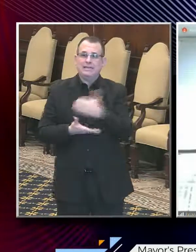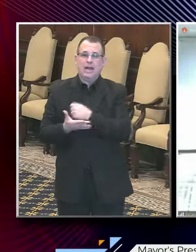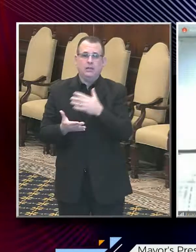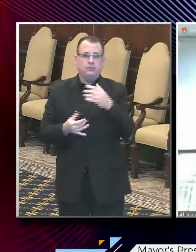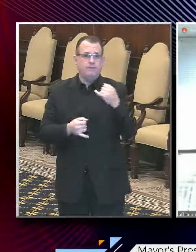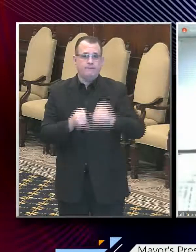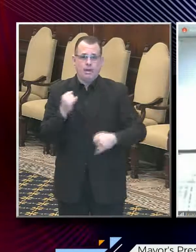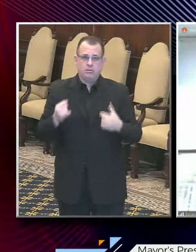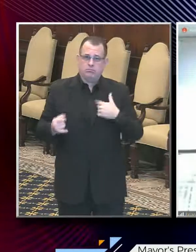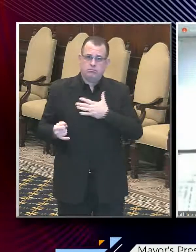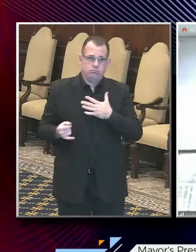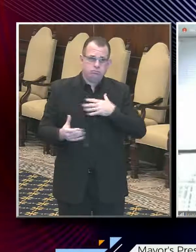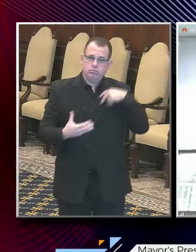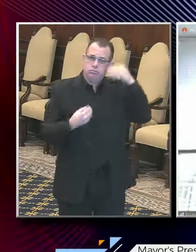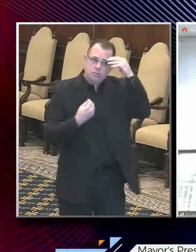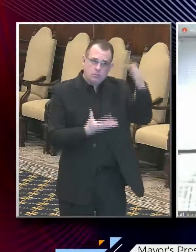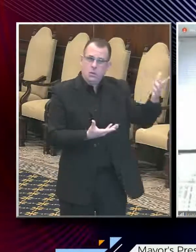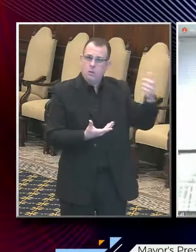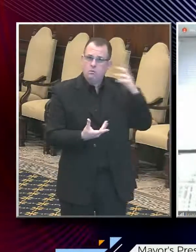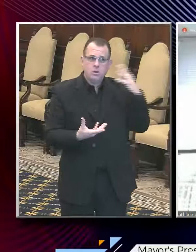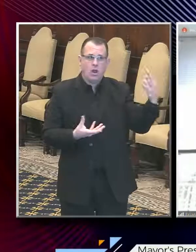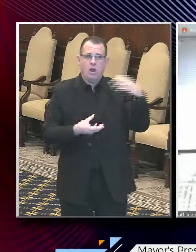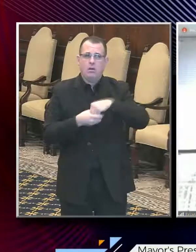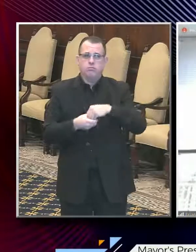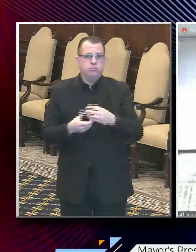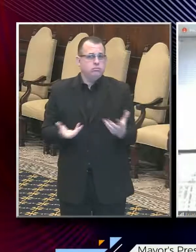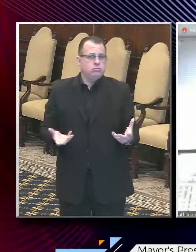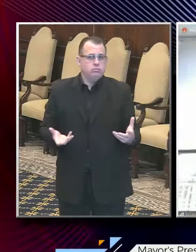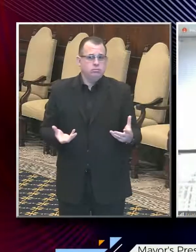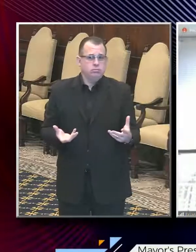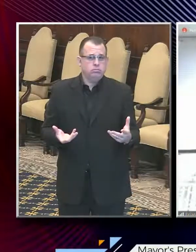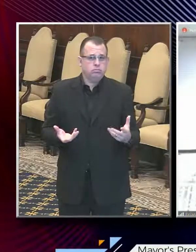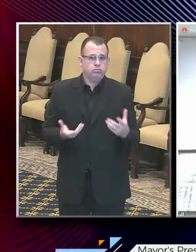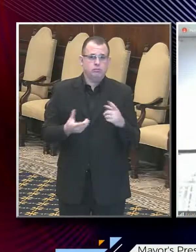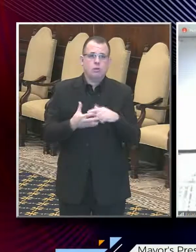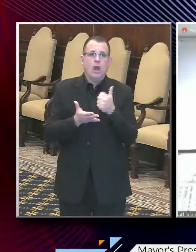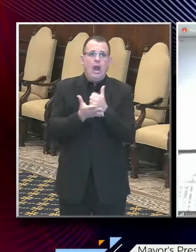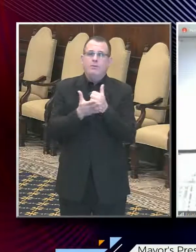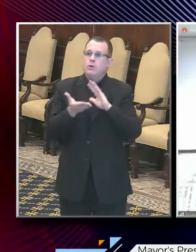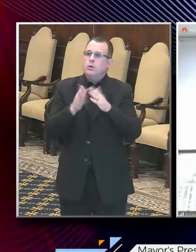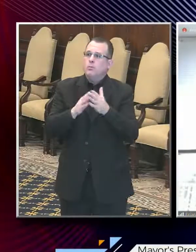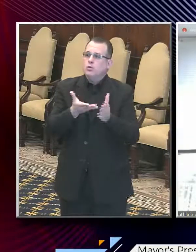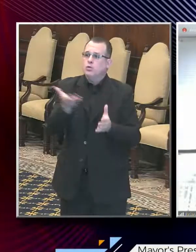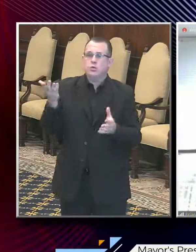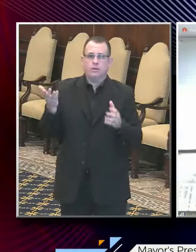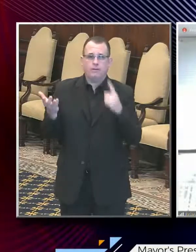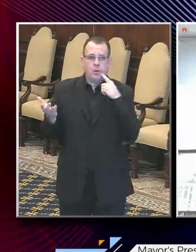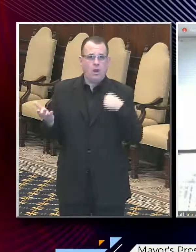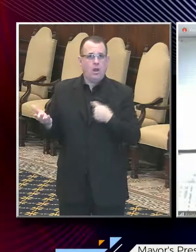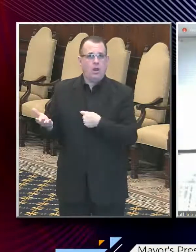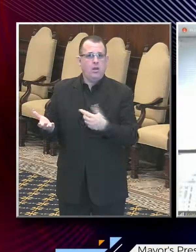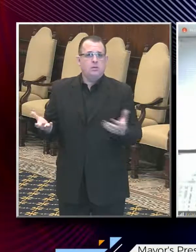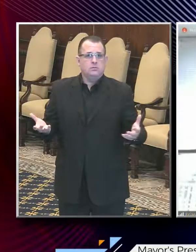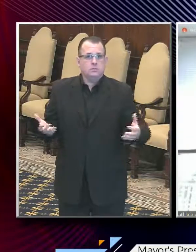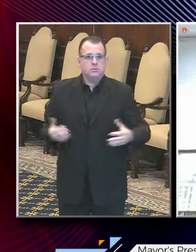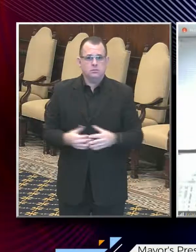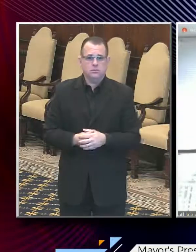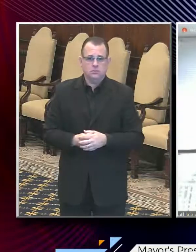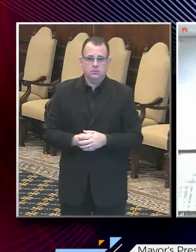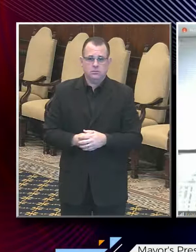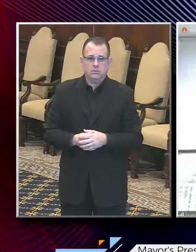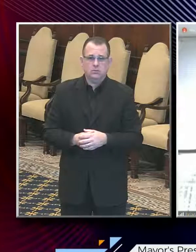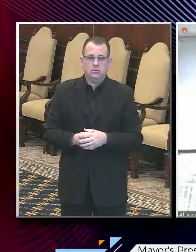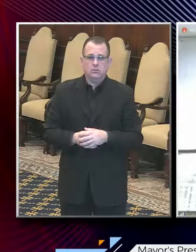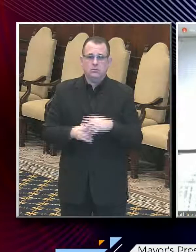information back to you to print in the community. And then just to echo the mayor, if we